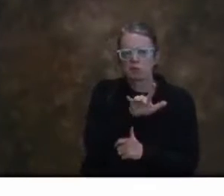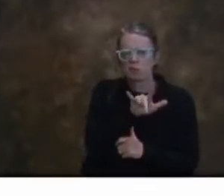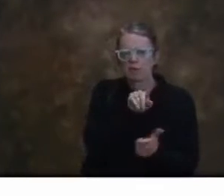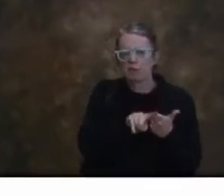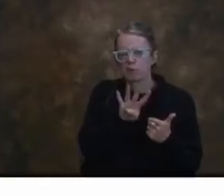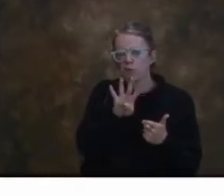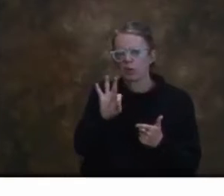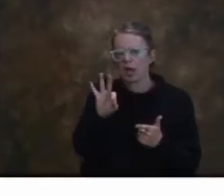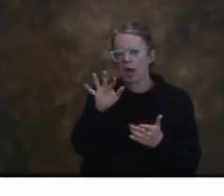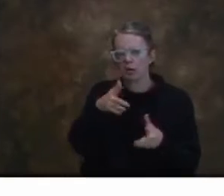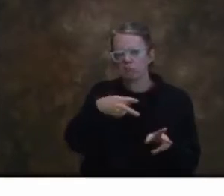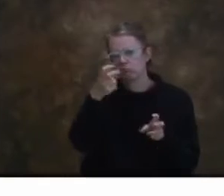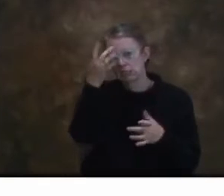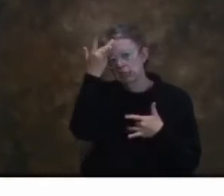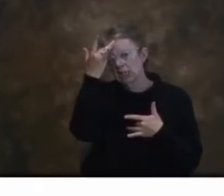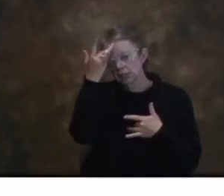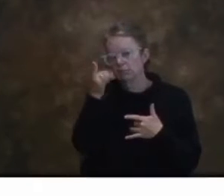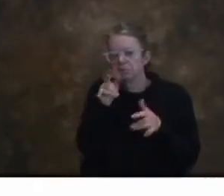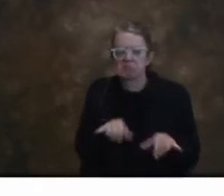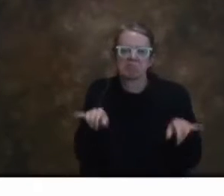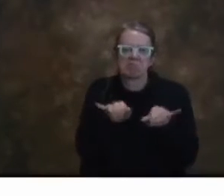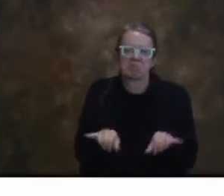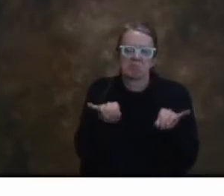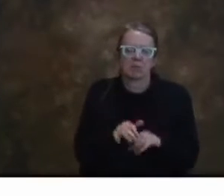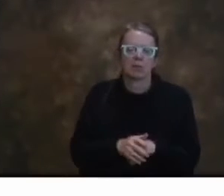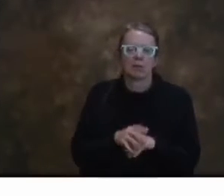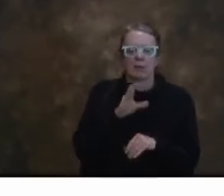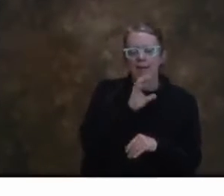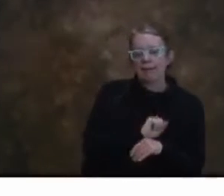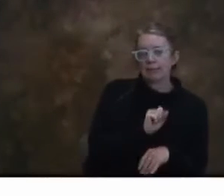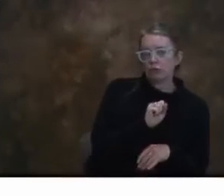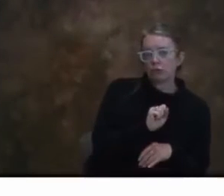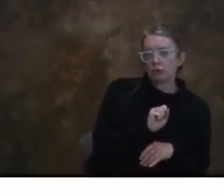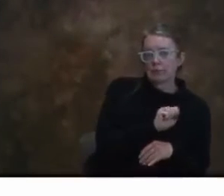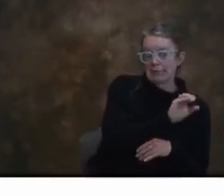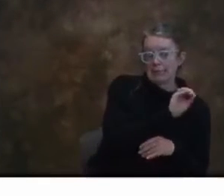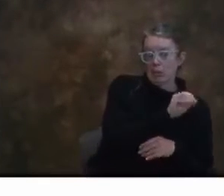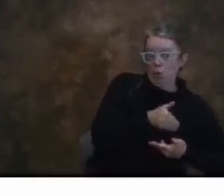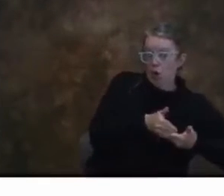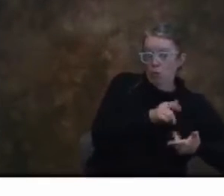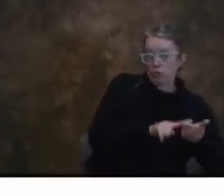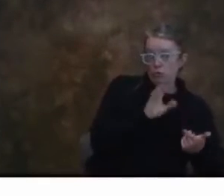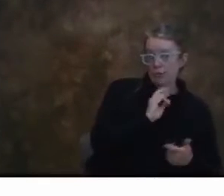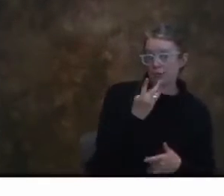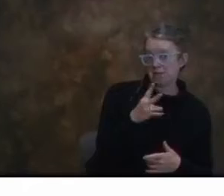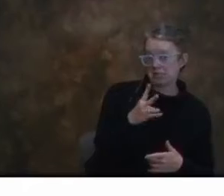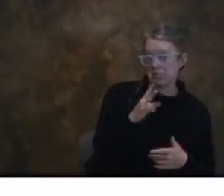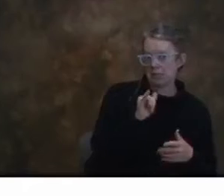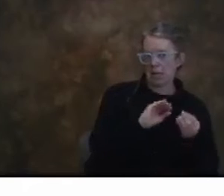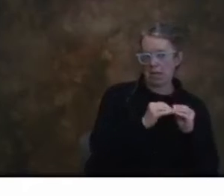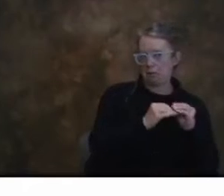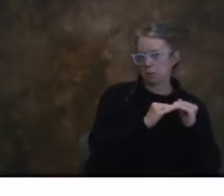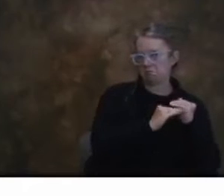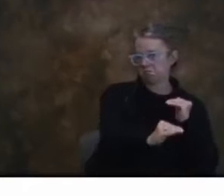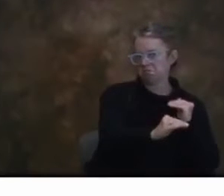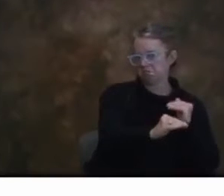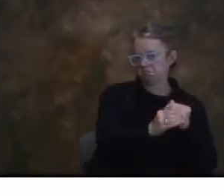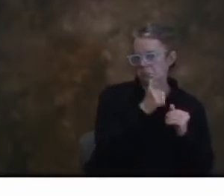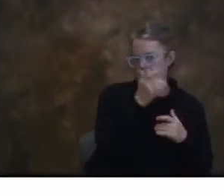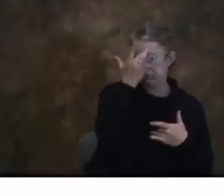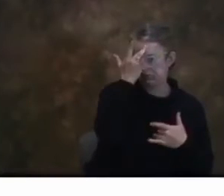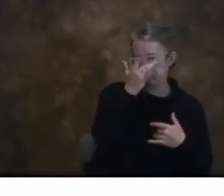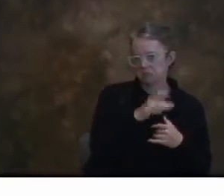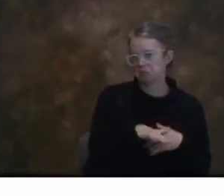49-year-olds, which has been consistent. Our 0 to 17-year-olds actually remain stable in the proportion of cases. They've been